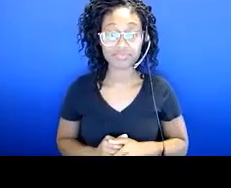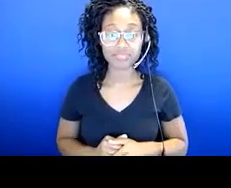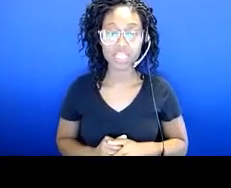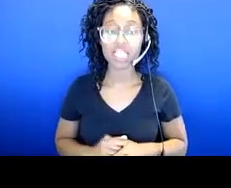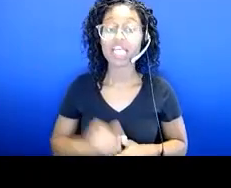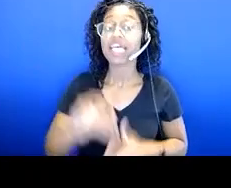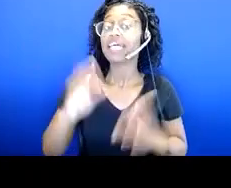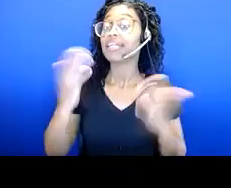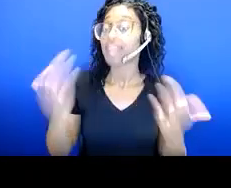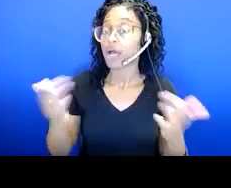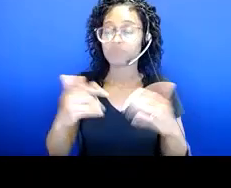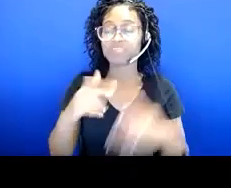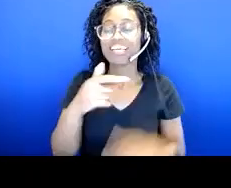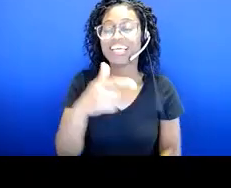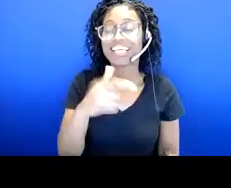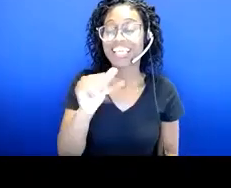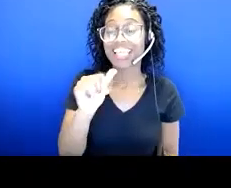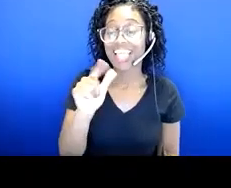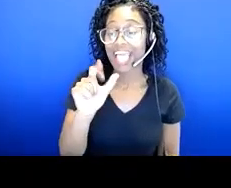gallery, the